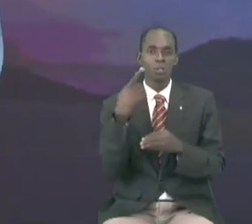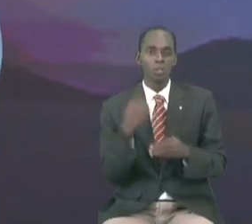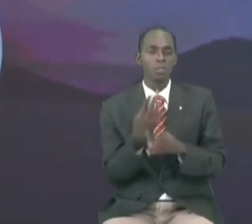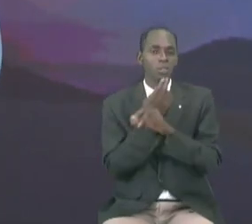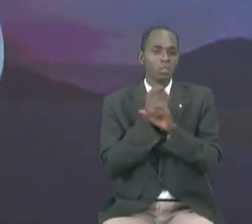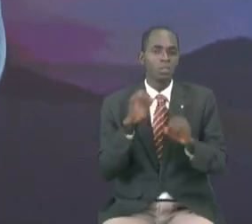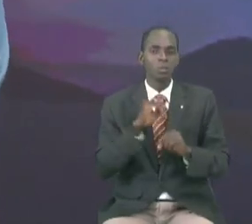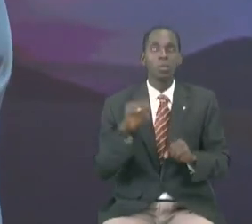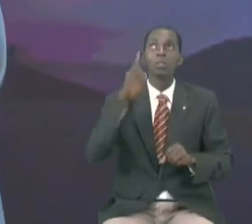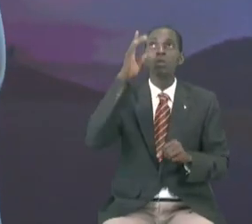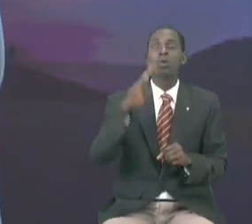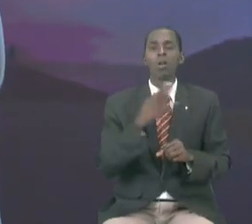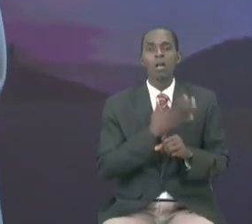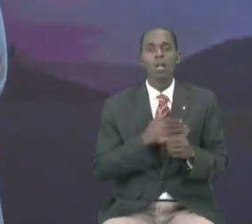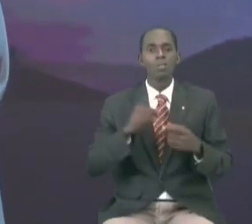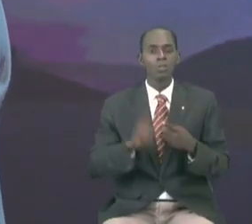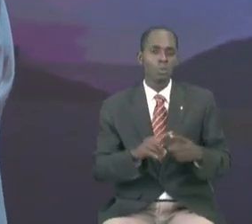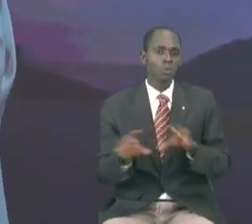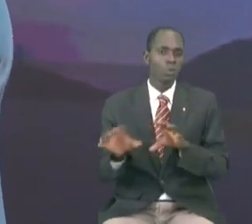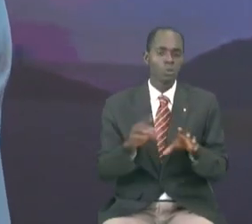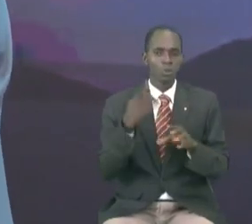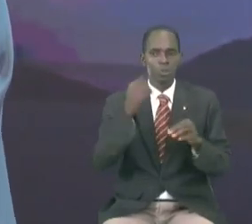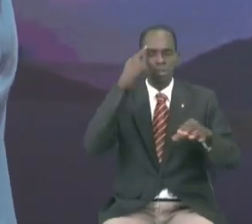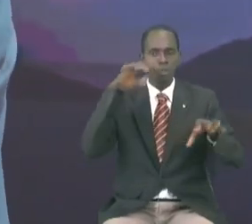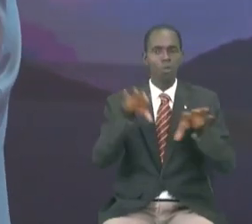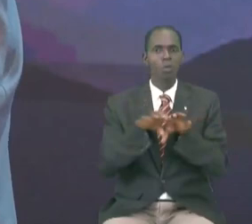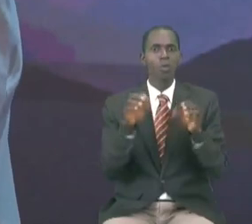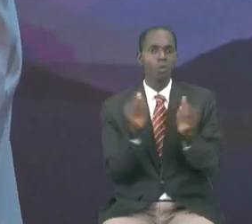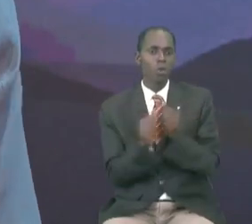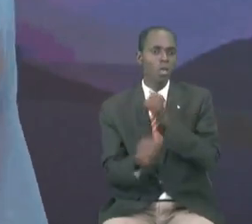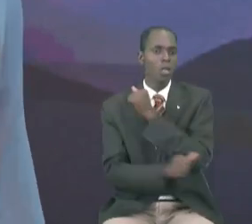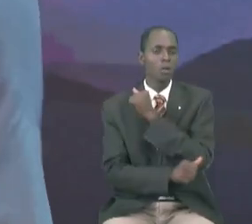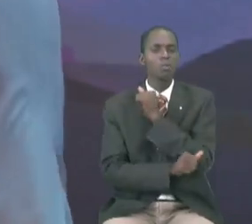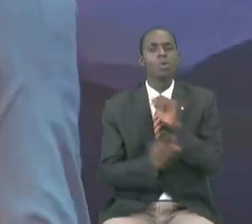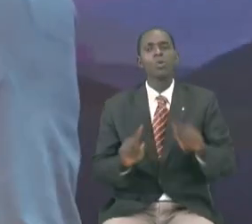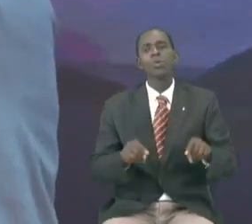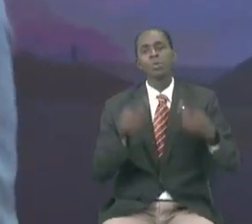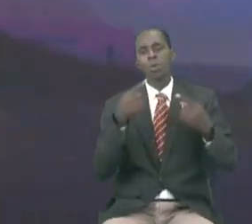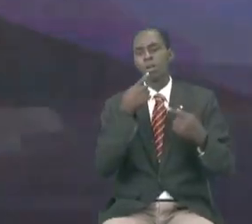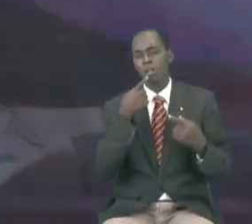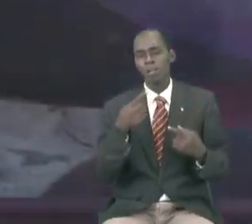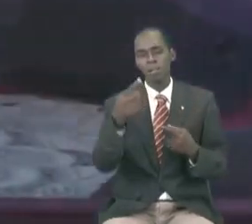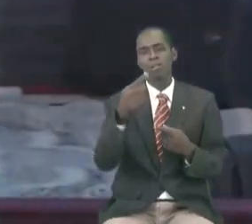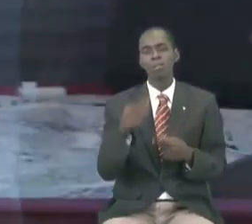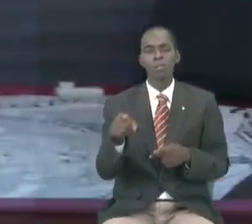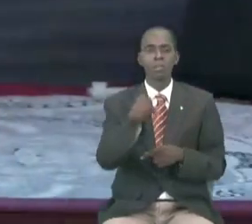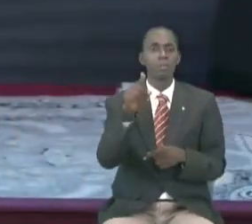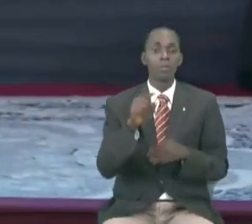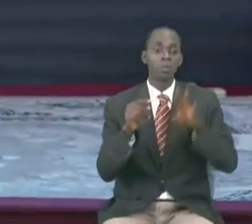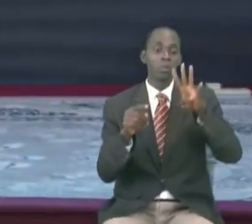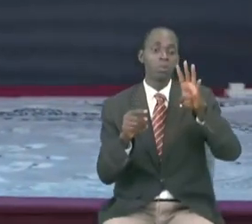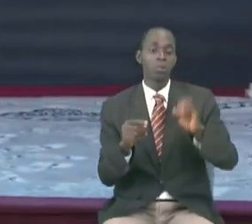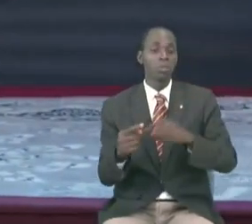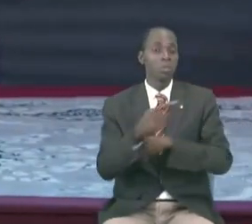40 days, if you don't yield, 40 days, if you don't turn, you will perish, you'll